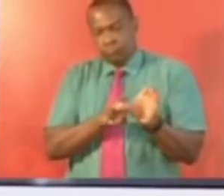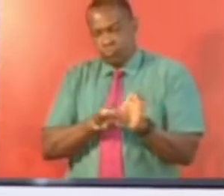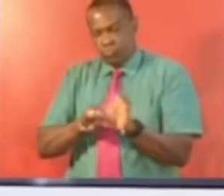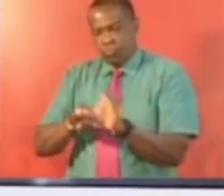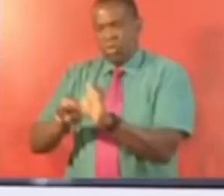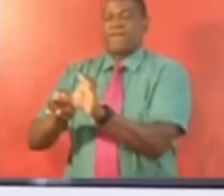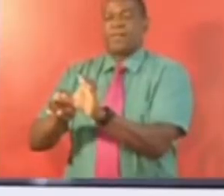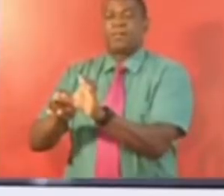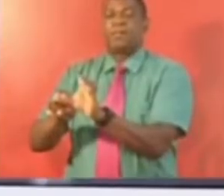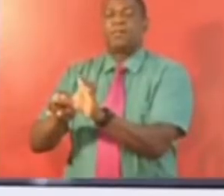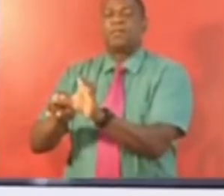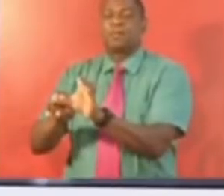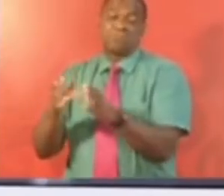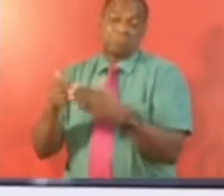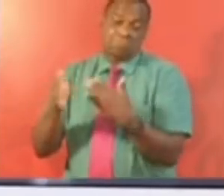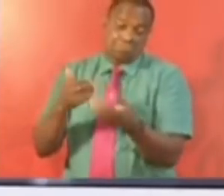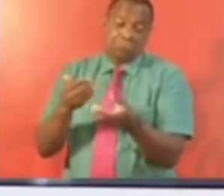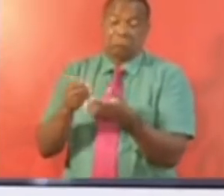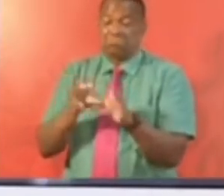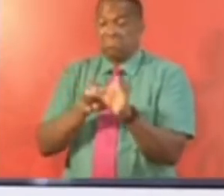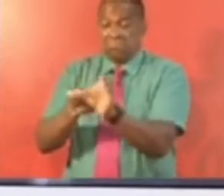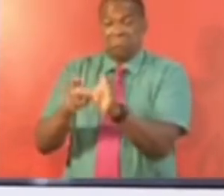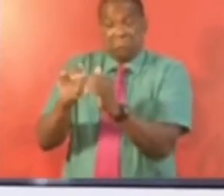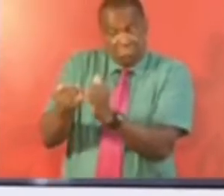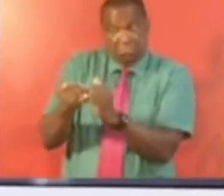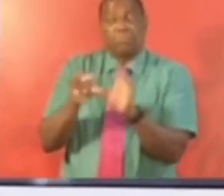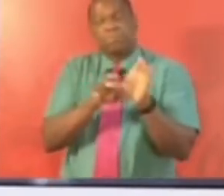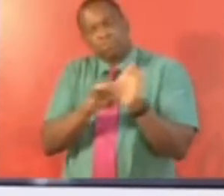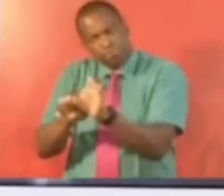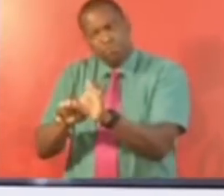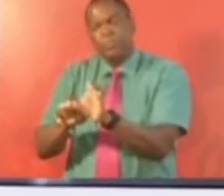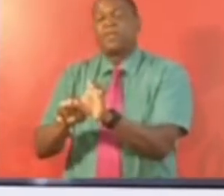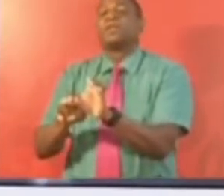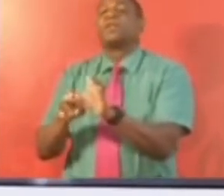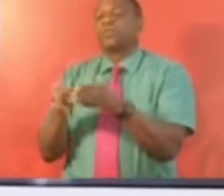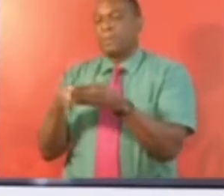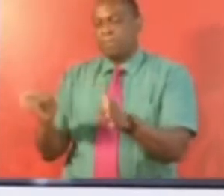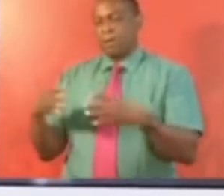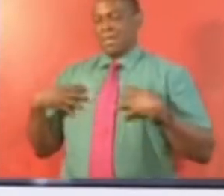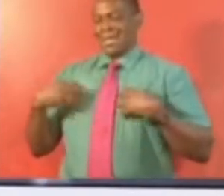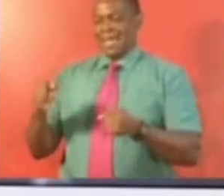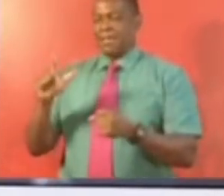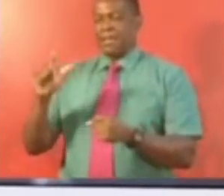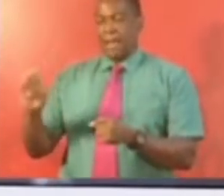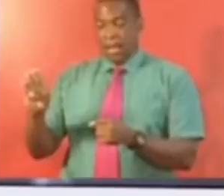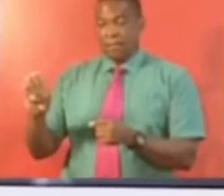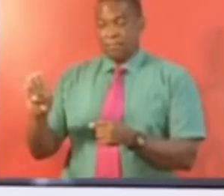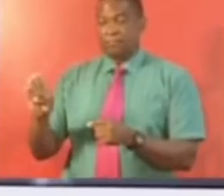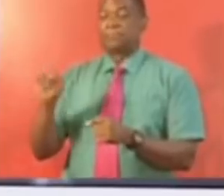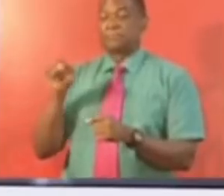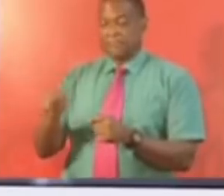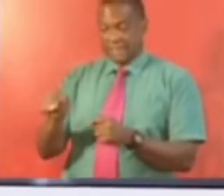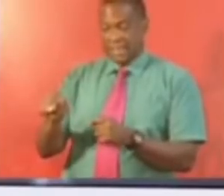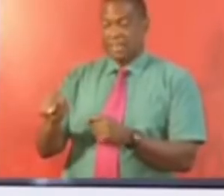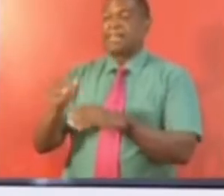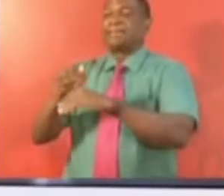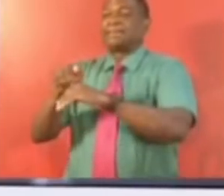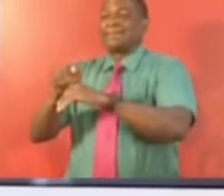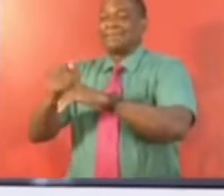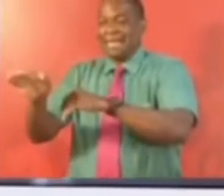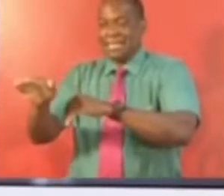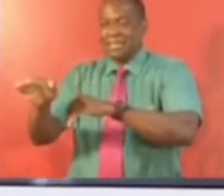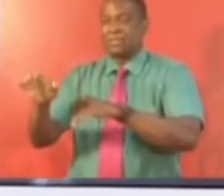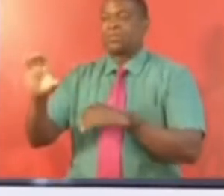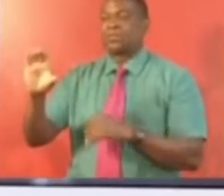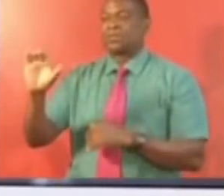measures, going to the Trinidad Public Health Lab. Then the Trinidad Public Health Lab actually takes that sample and would send it either to the Caribbean Public